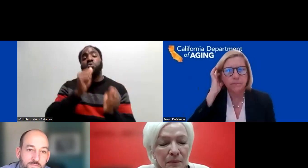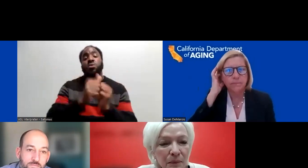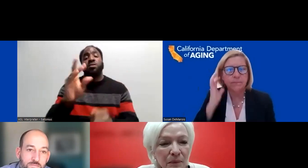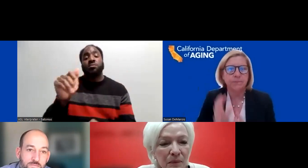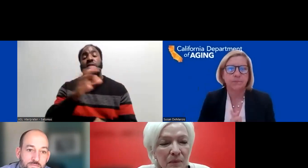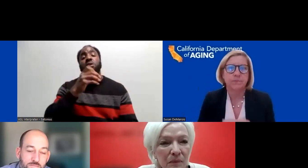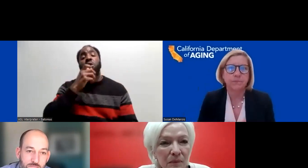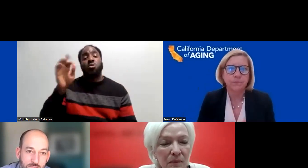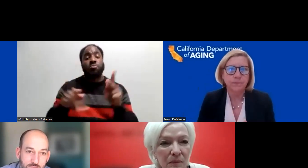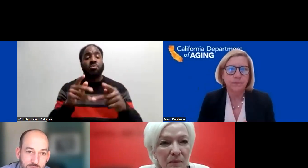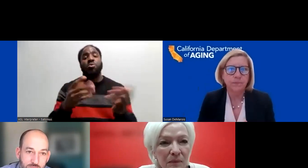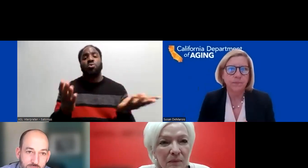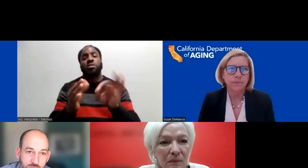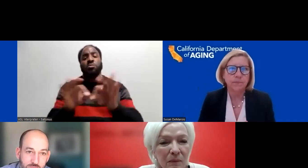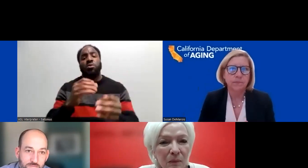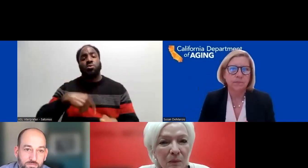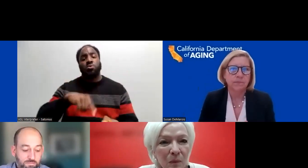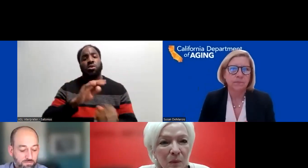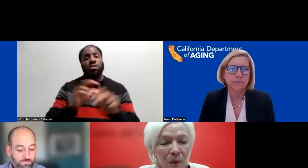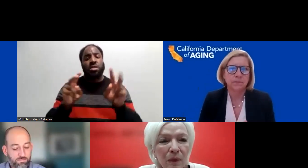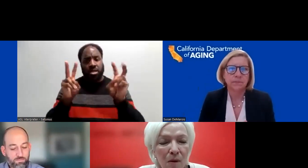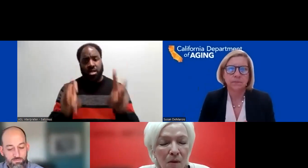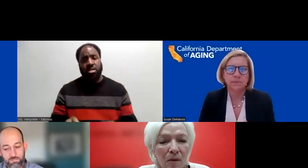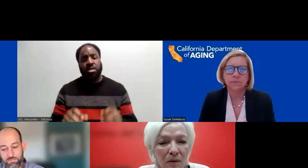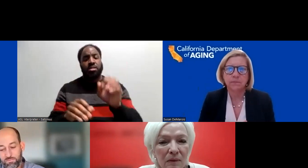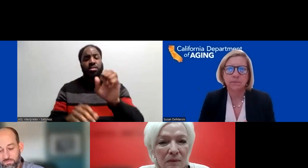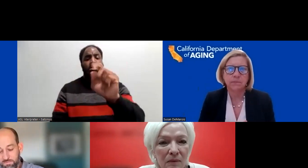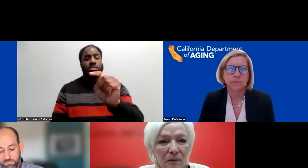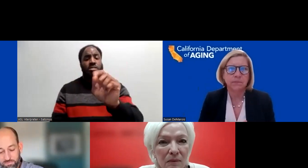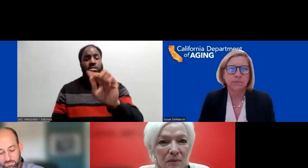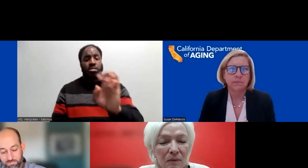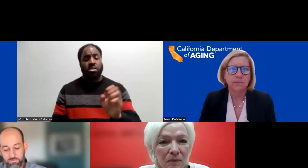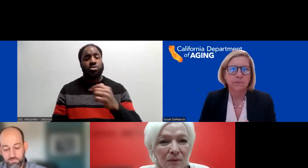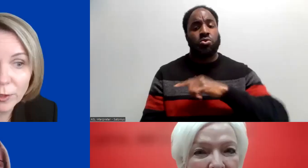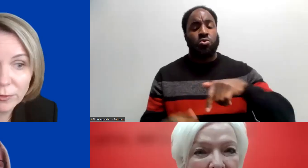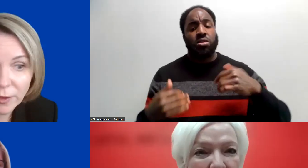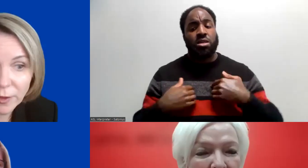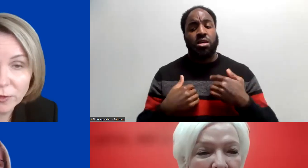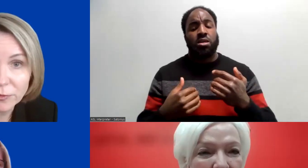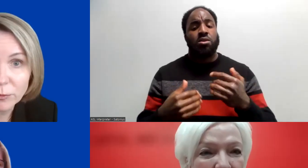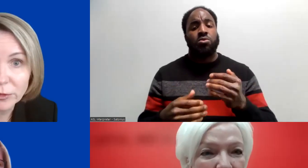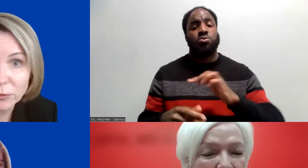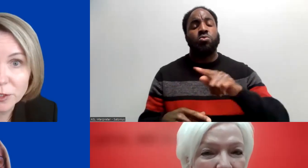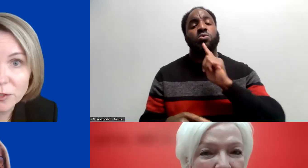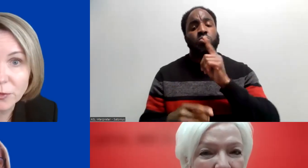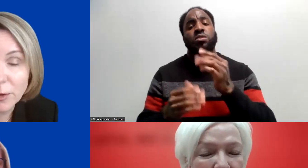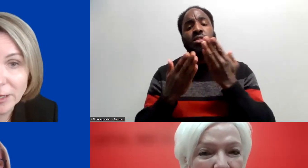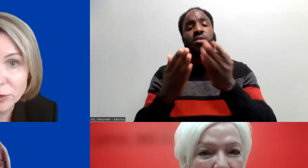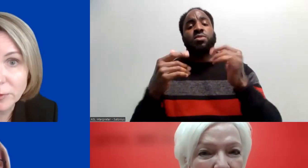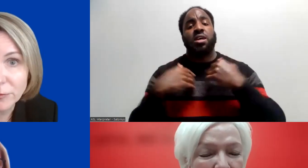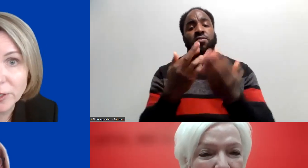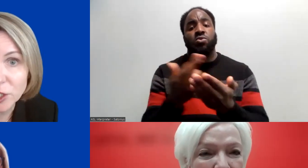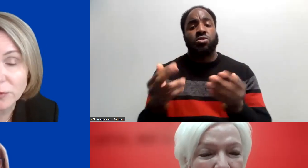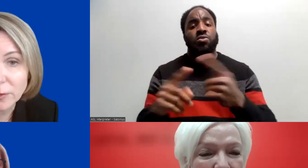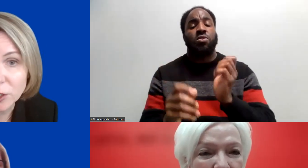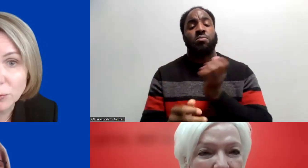important to note is that we are in the analyze stage of this. So we're really thankful to have some resources from our Master